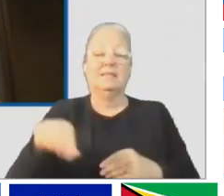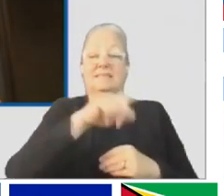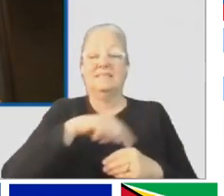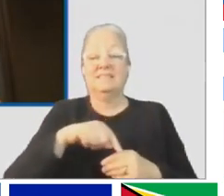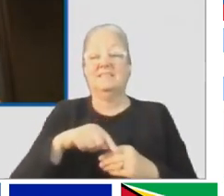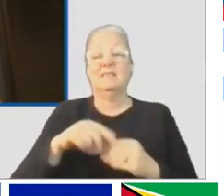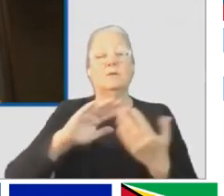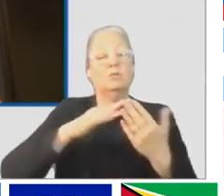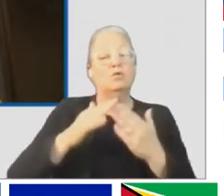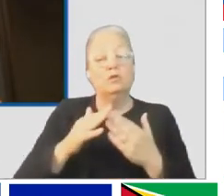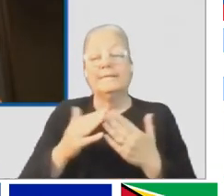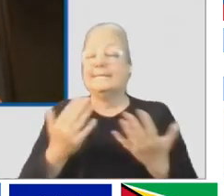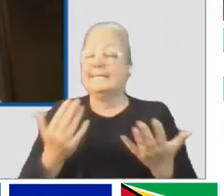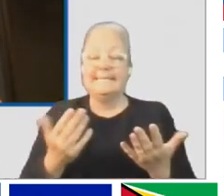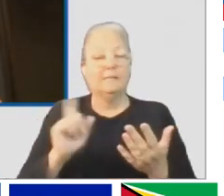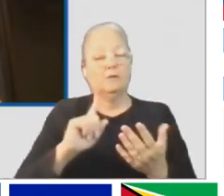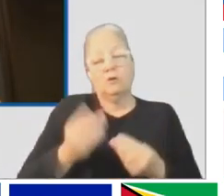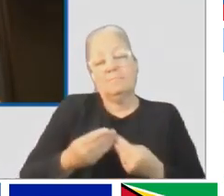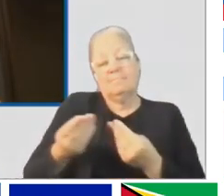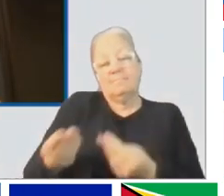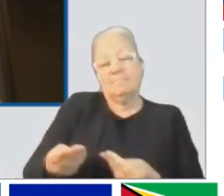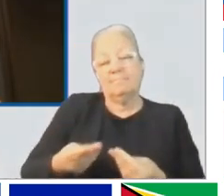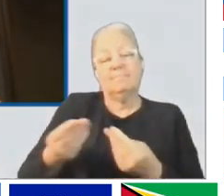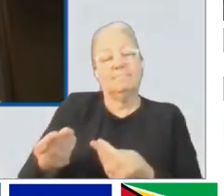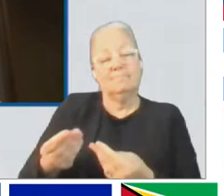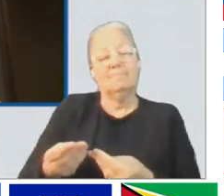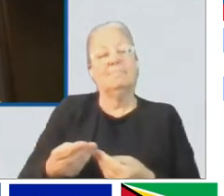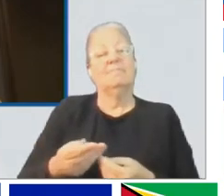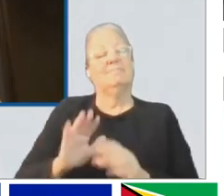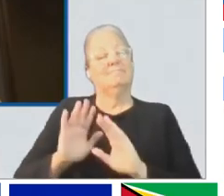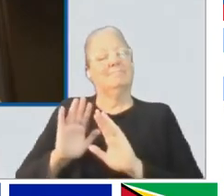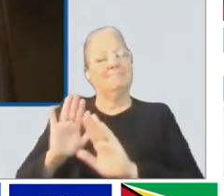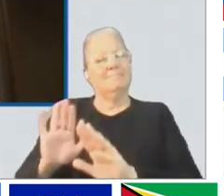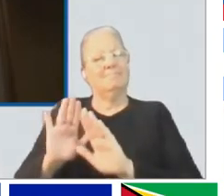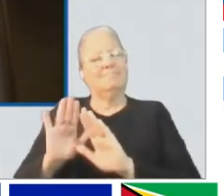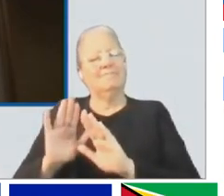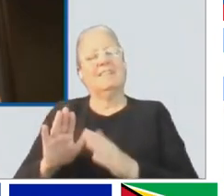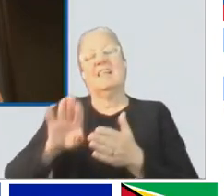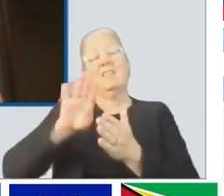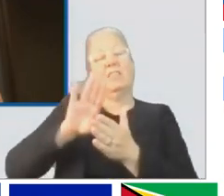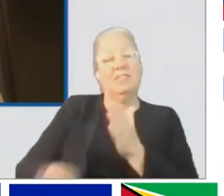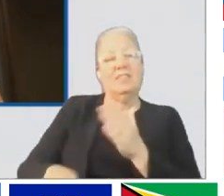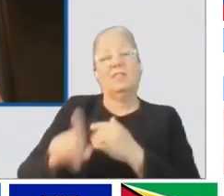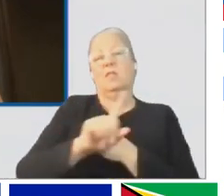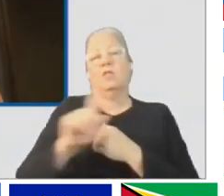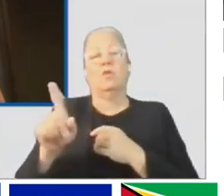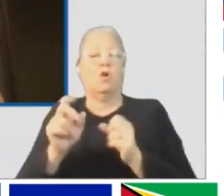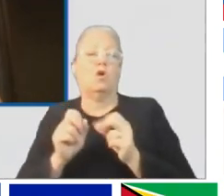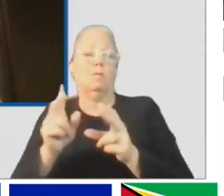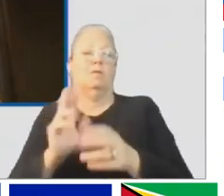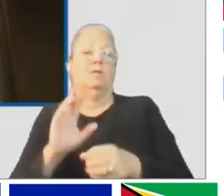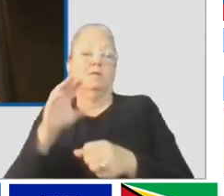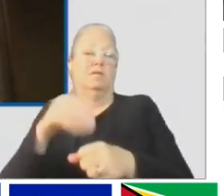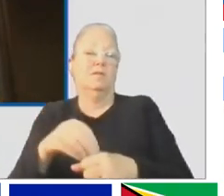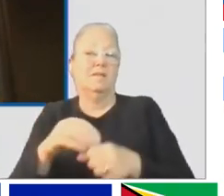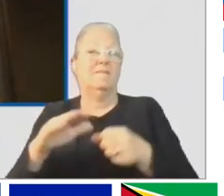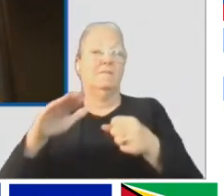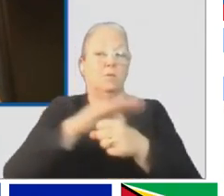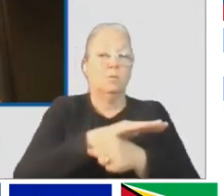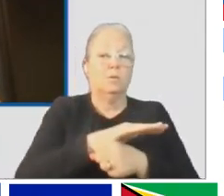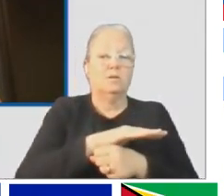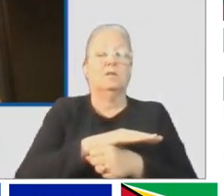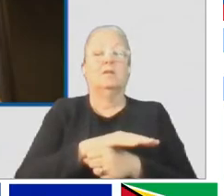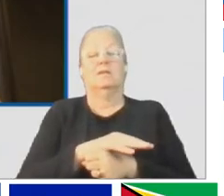underserved, meaning those with a particular characteristic that have been denied an opportunity to participate fully in aspects of civic